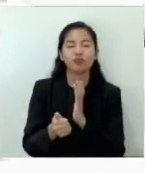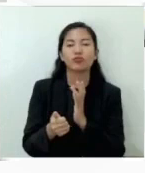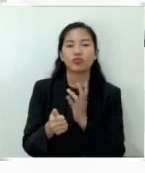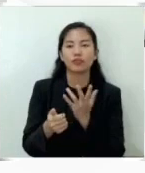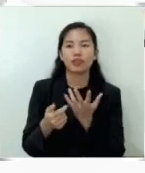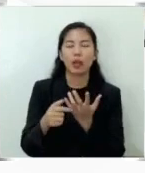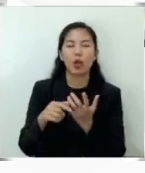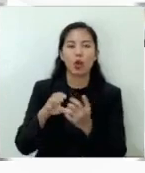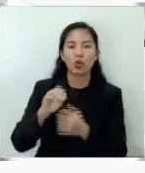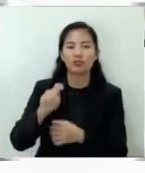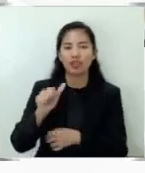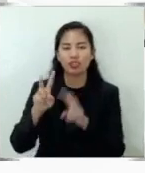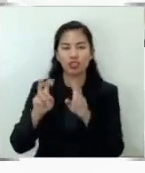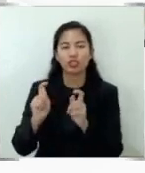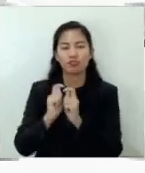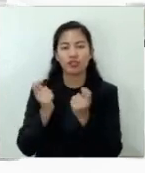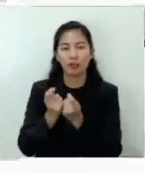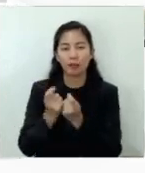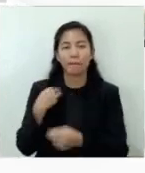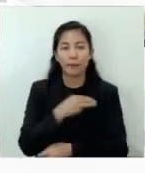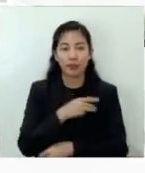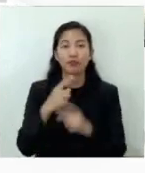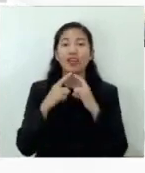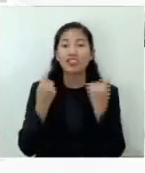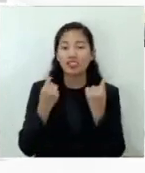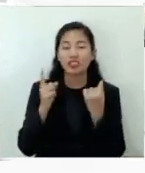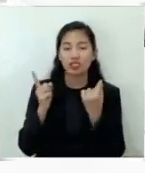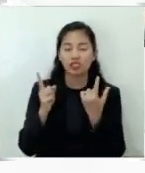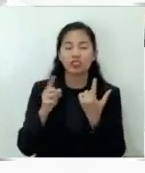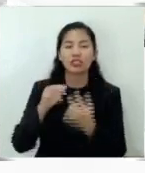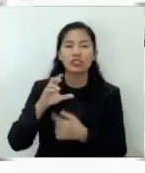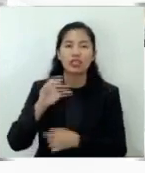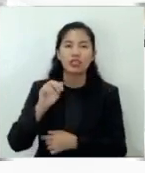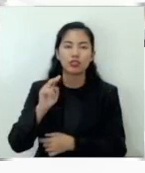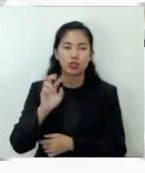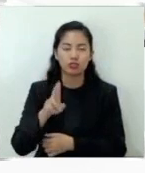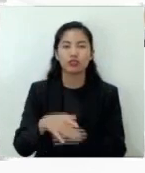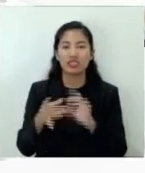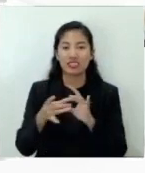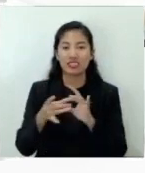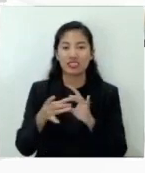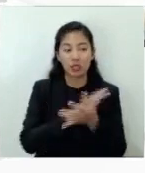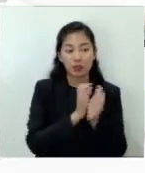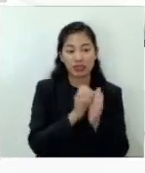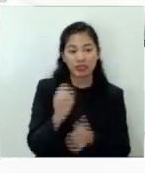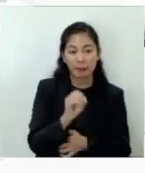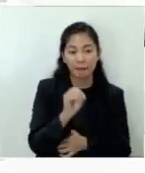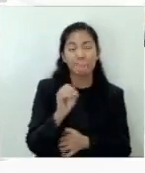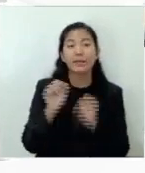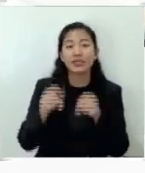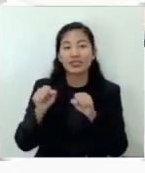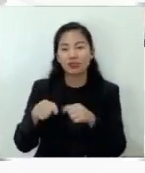Austriaco. We have to realize that Omicron is the beginning of the end of the pandemic. Because Omicron is going to provide